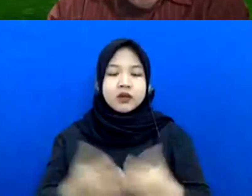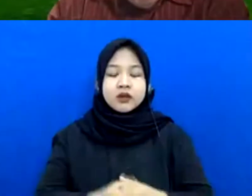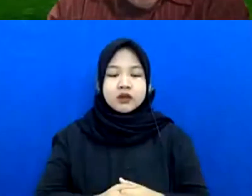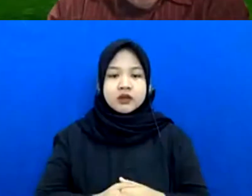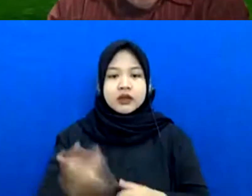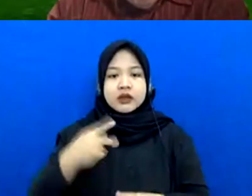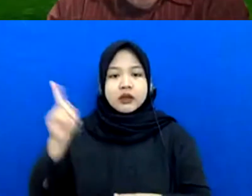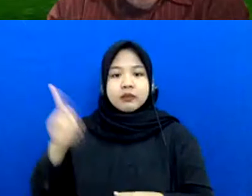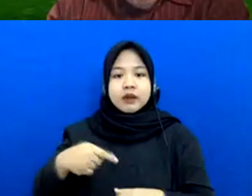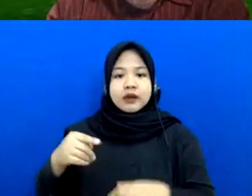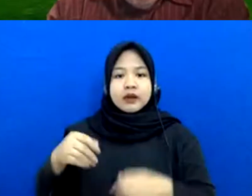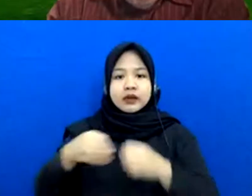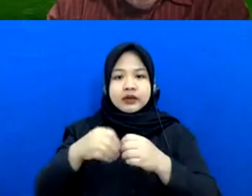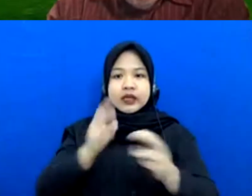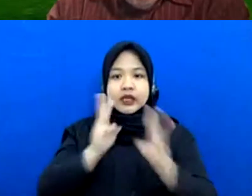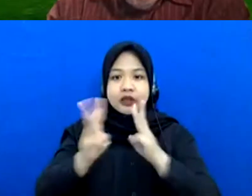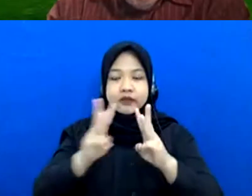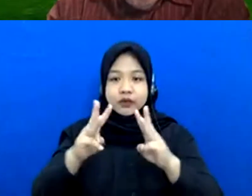a semi-structured interview